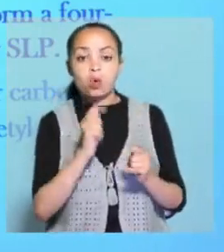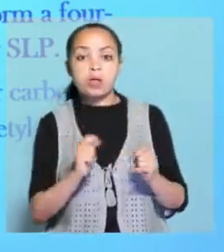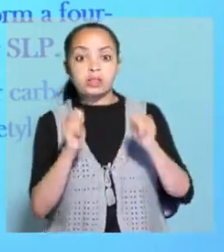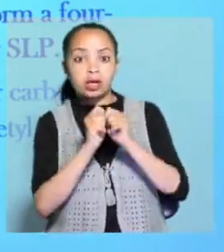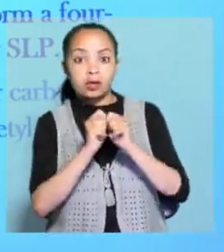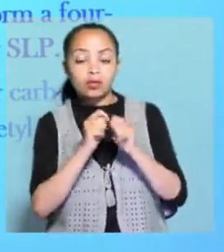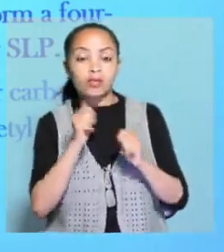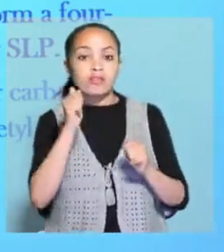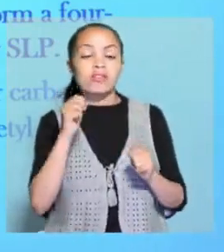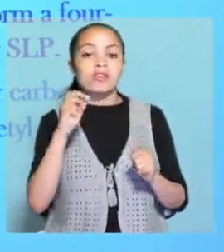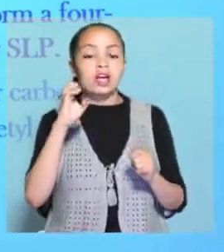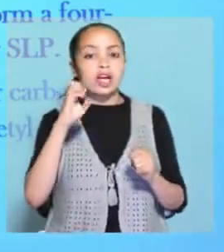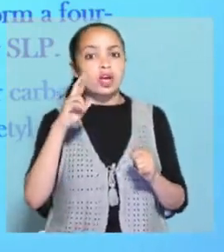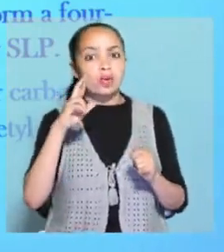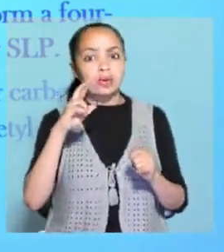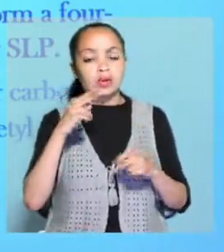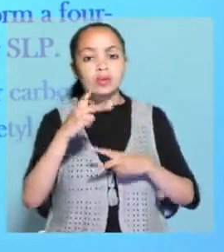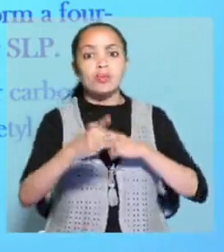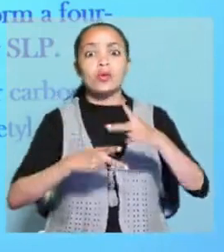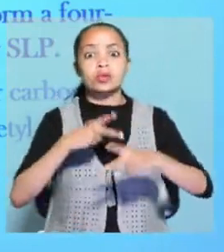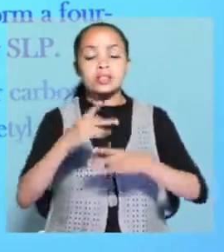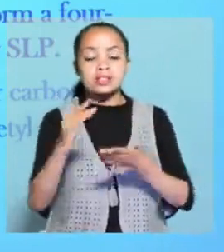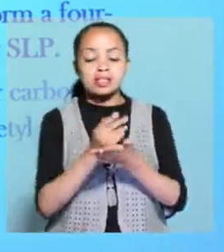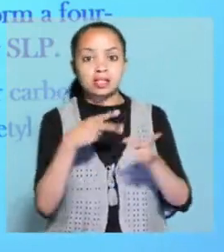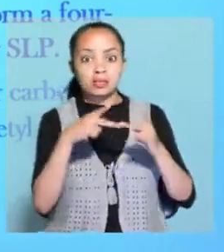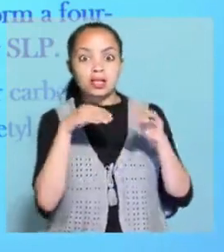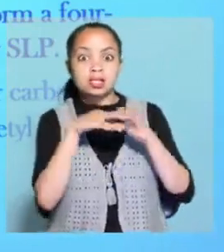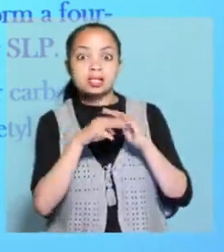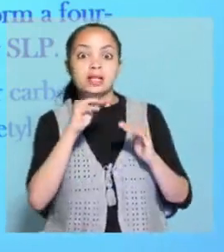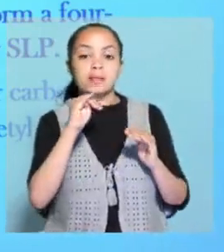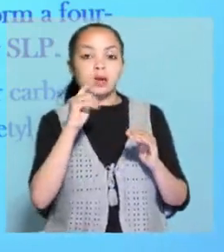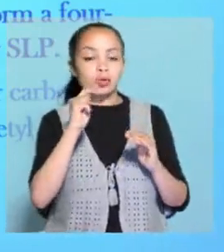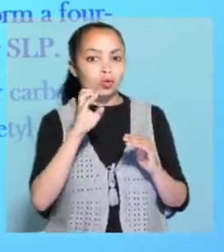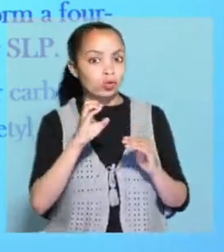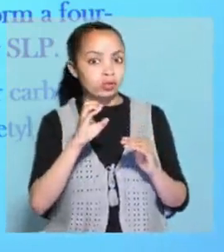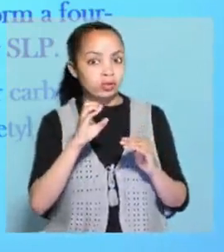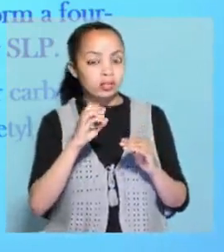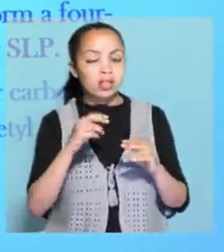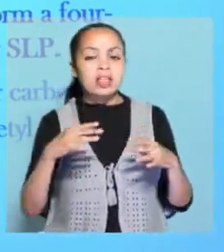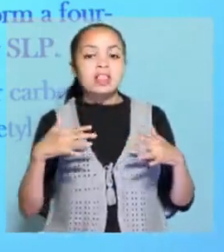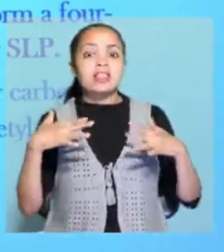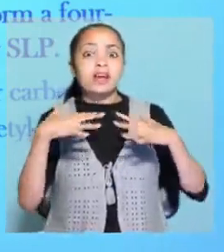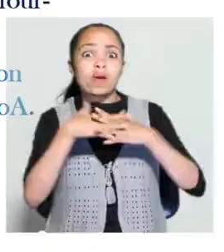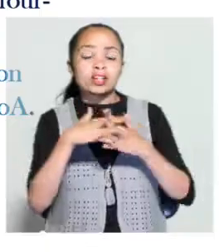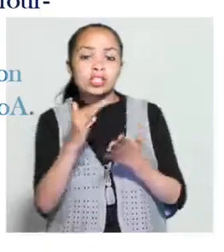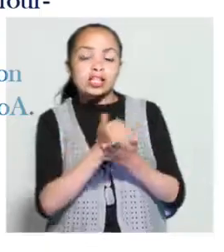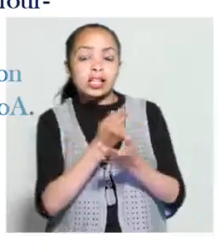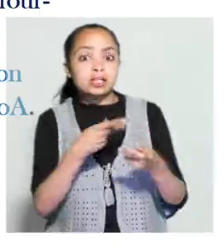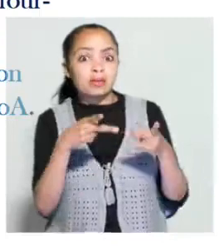of aerobic process that takes place in mitochondria. The reaction takes